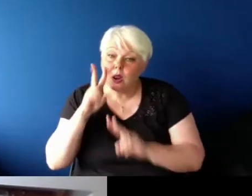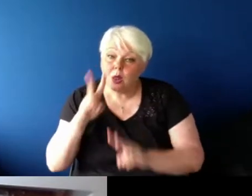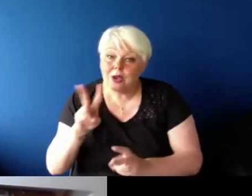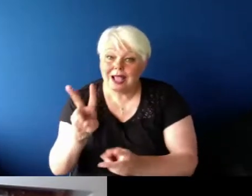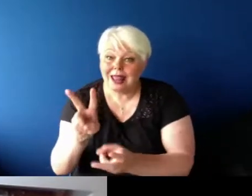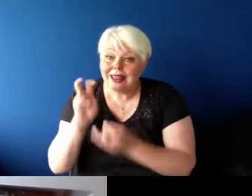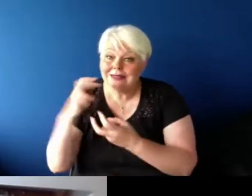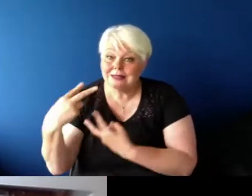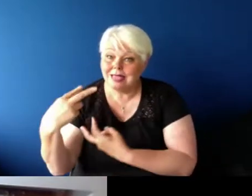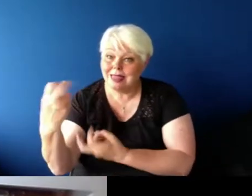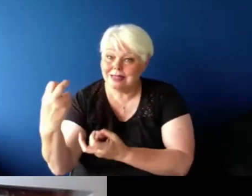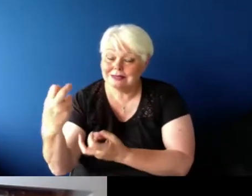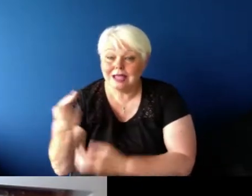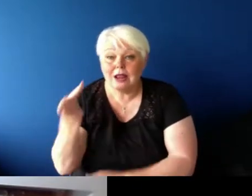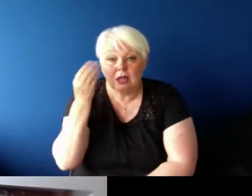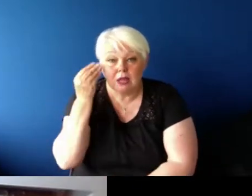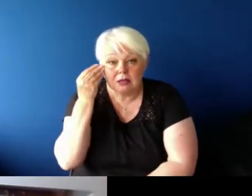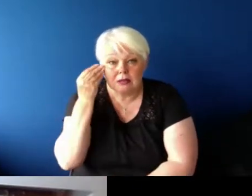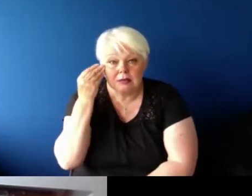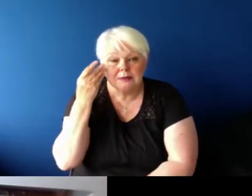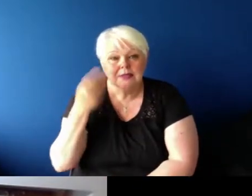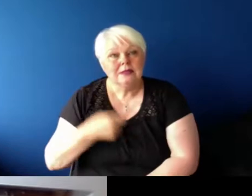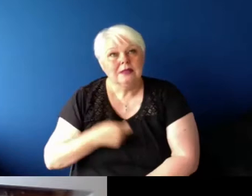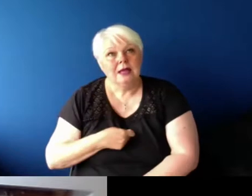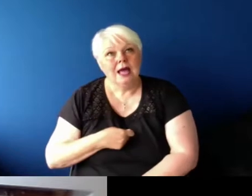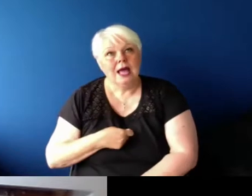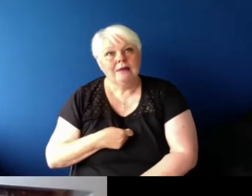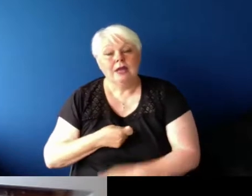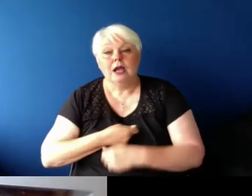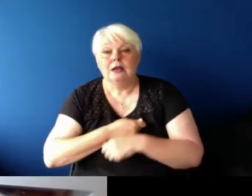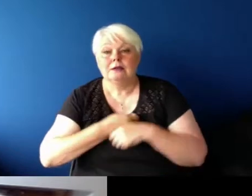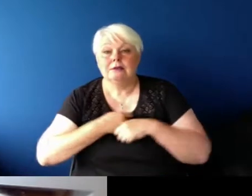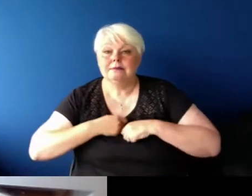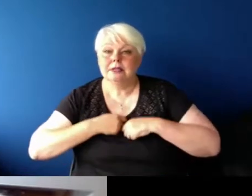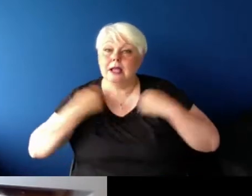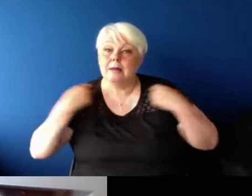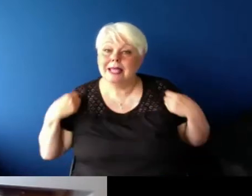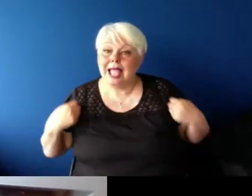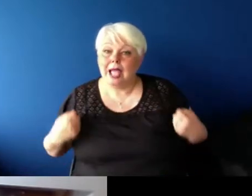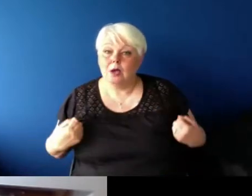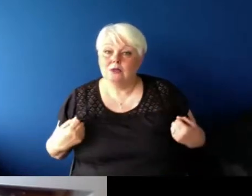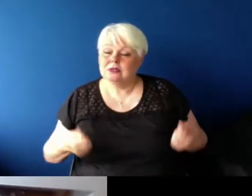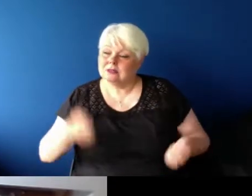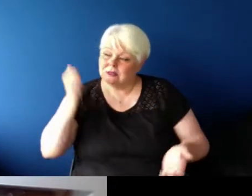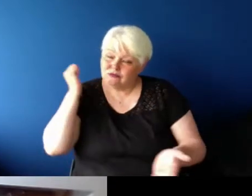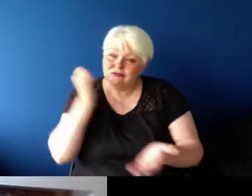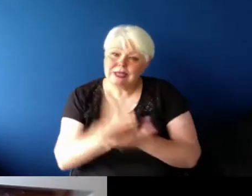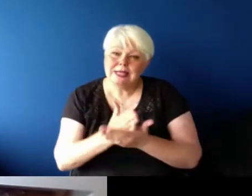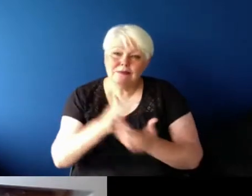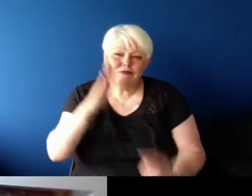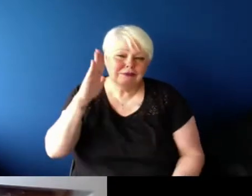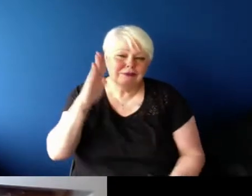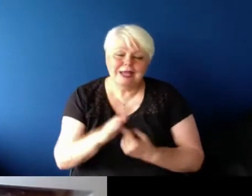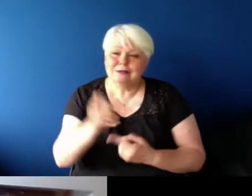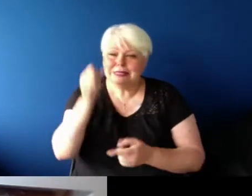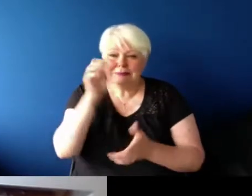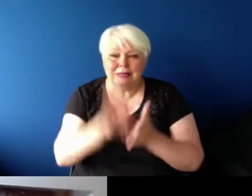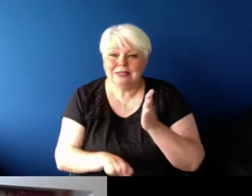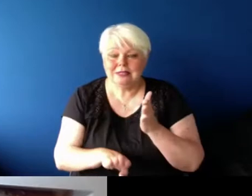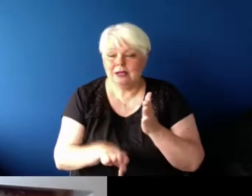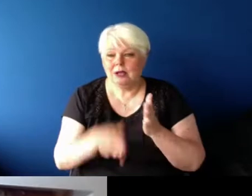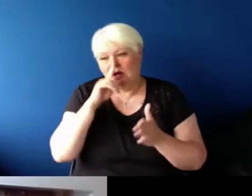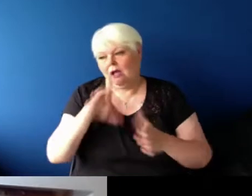also about that coming out as a profoundly spiritual experience for those of us who have to question our identity. We can't just take it for granted because